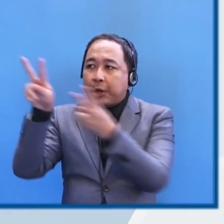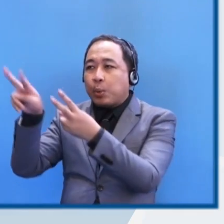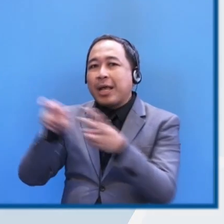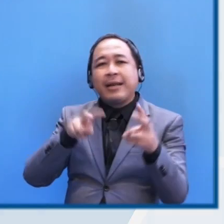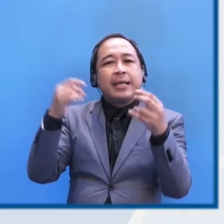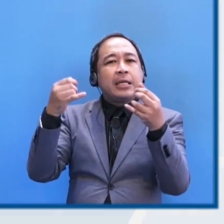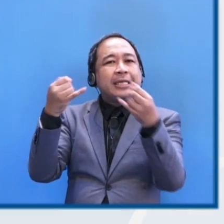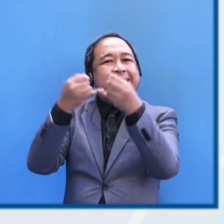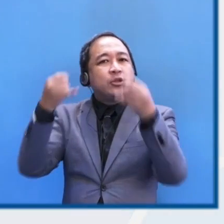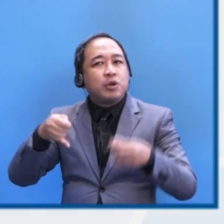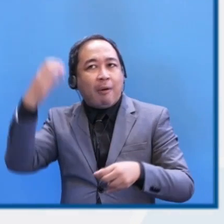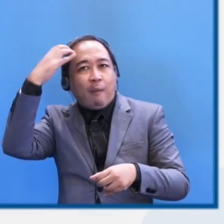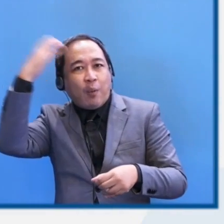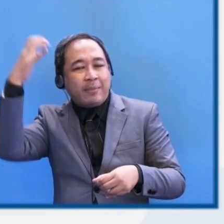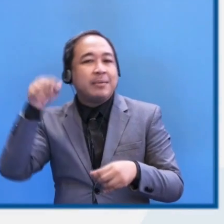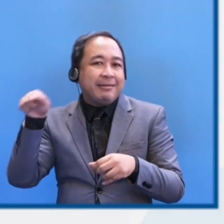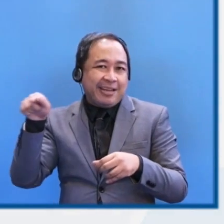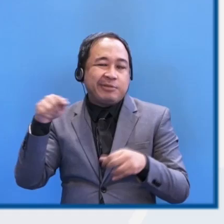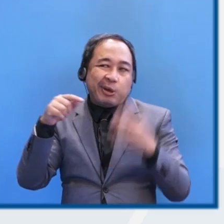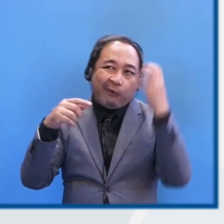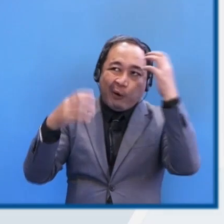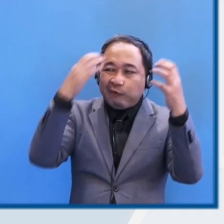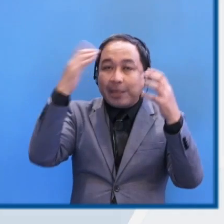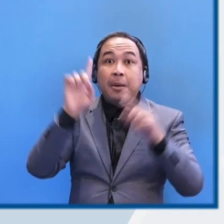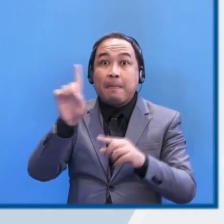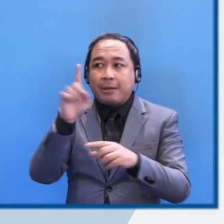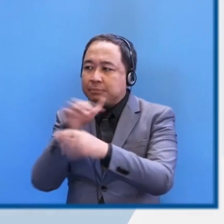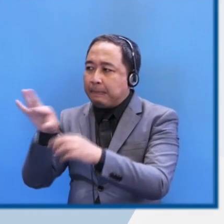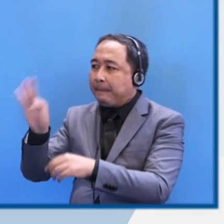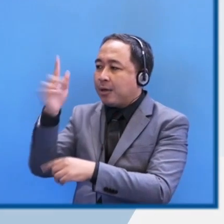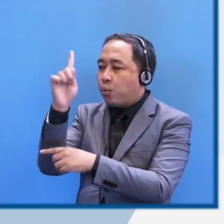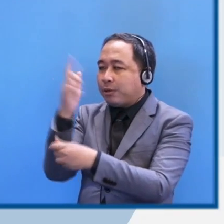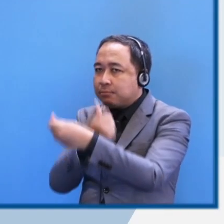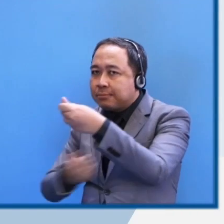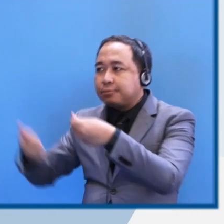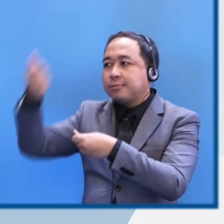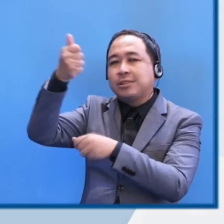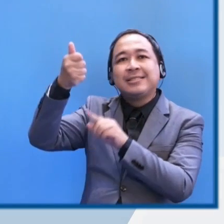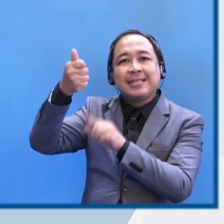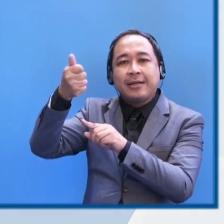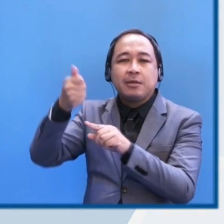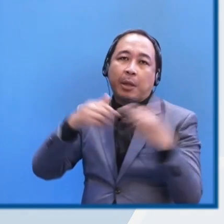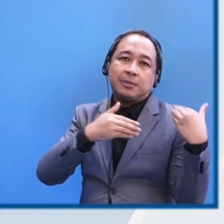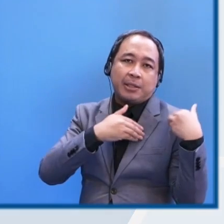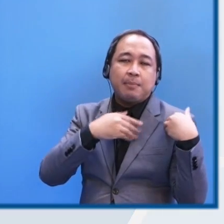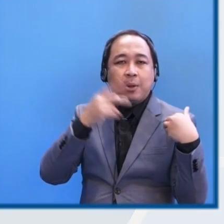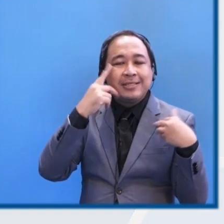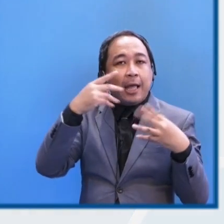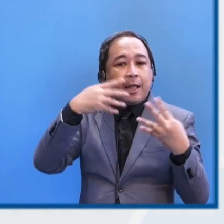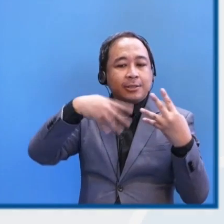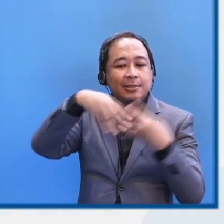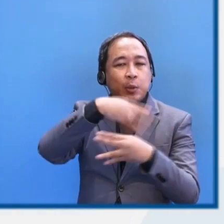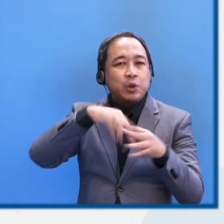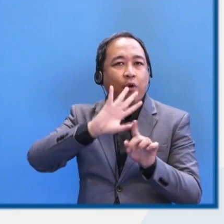The ASEAN leader, which holds the highest authority, provides directions to ASEAN Socio-Cultural Community Council in implementing